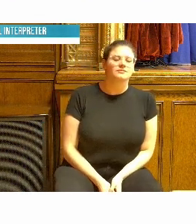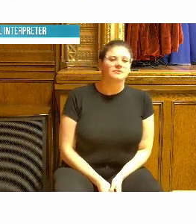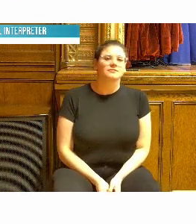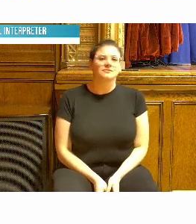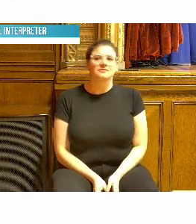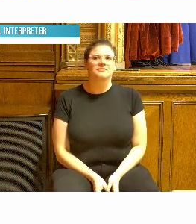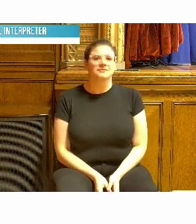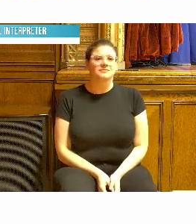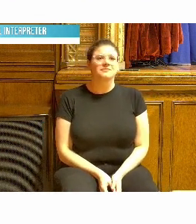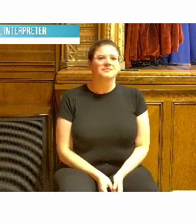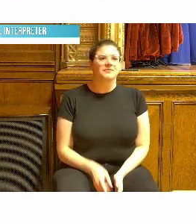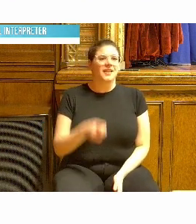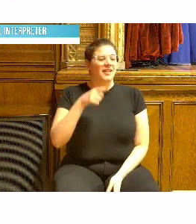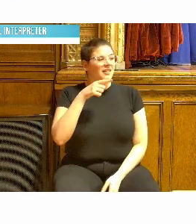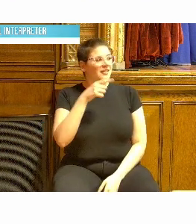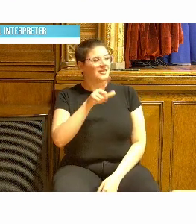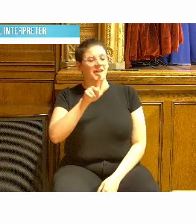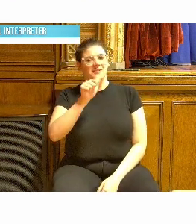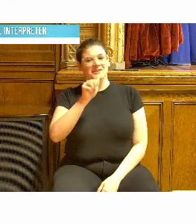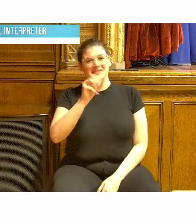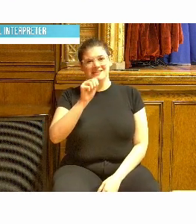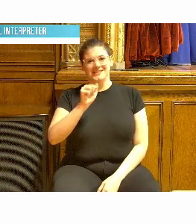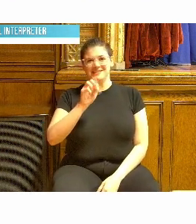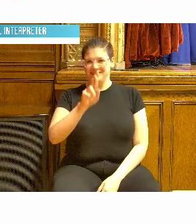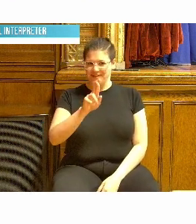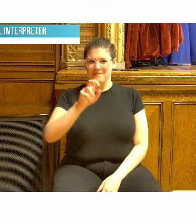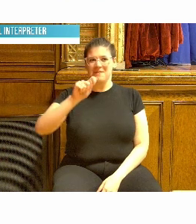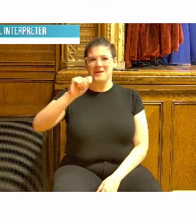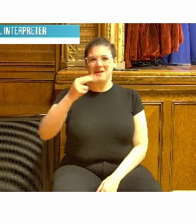That was Lamar, the therapist.